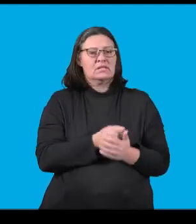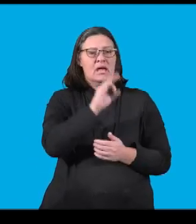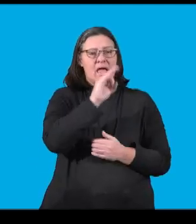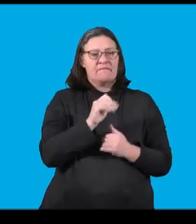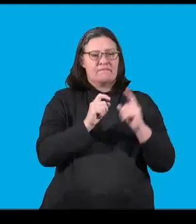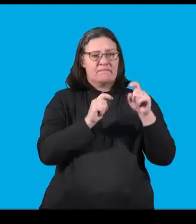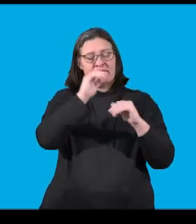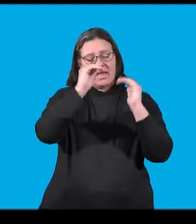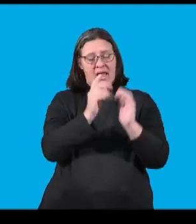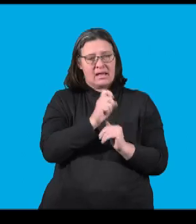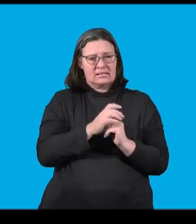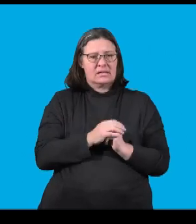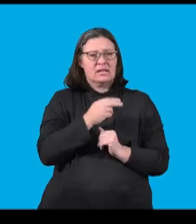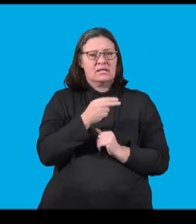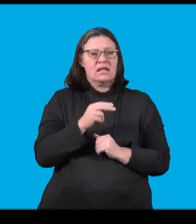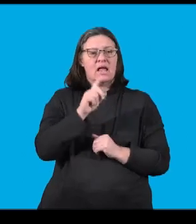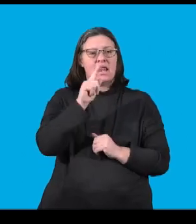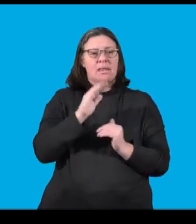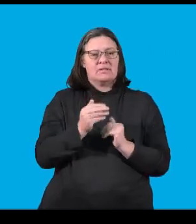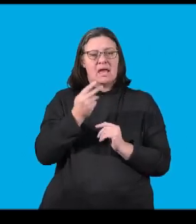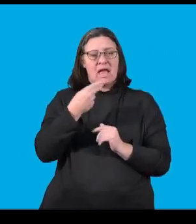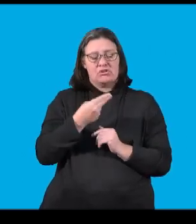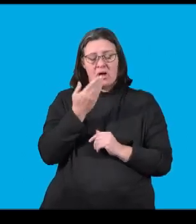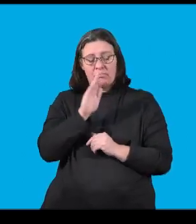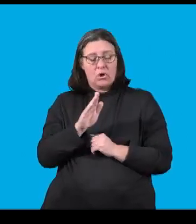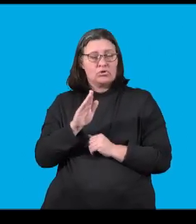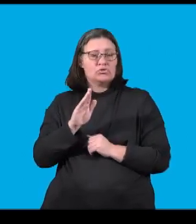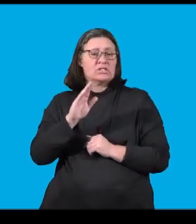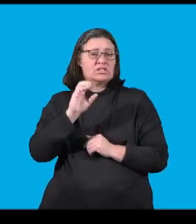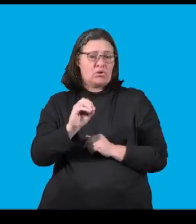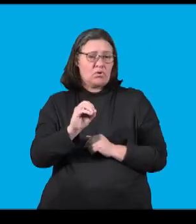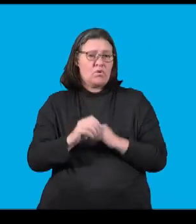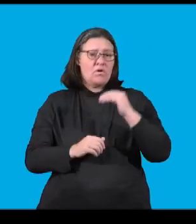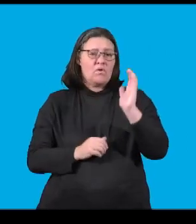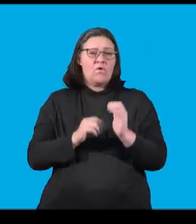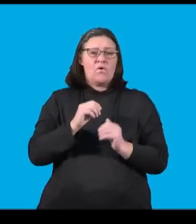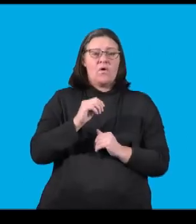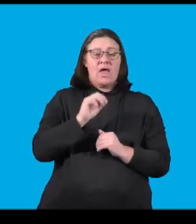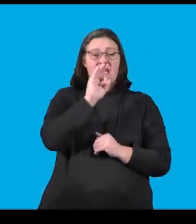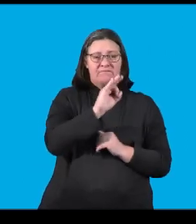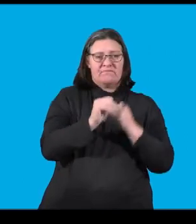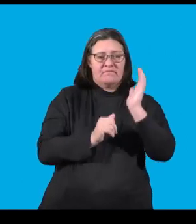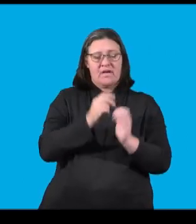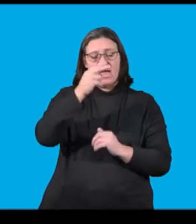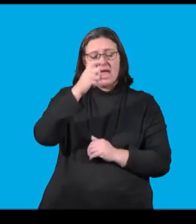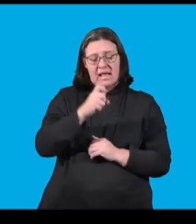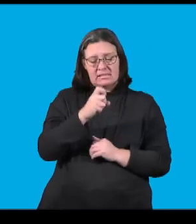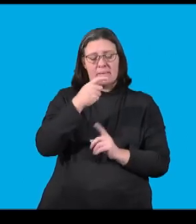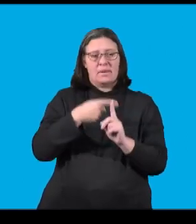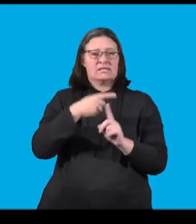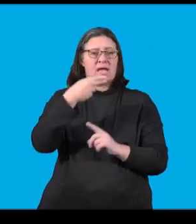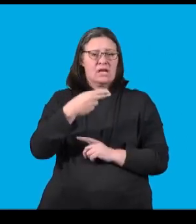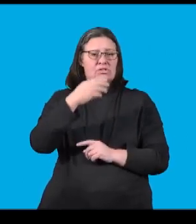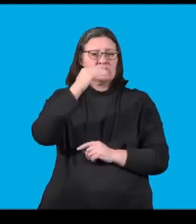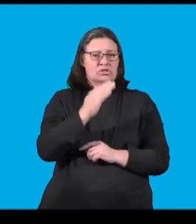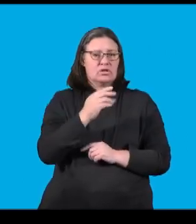the limit as h approaches 0 of f of x plus h minus f of x over h. You can straight away, if